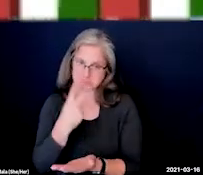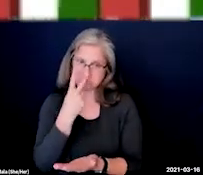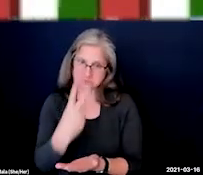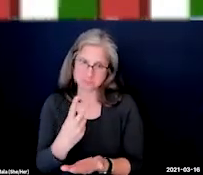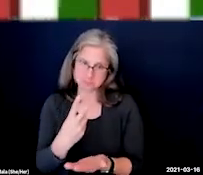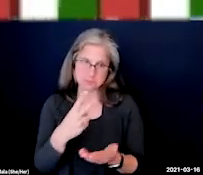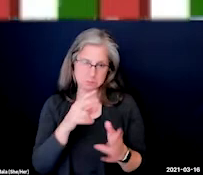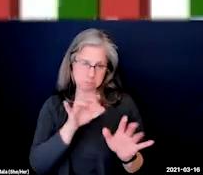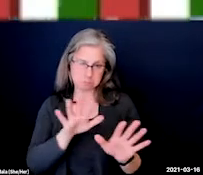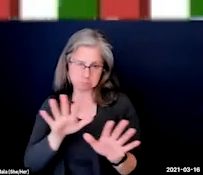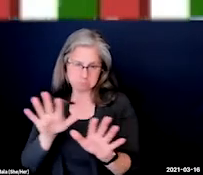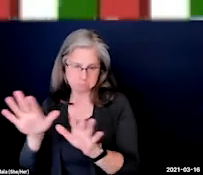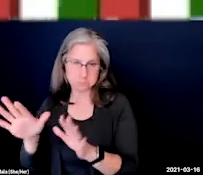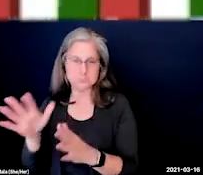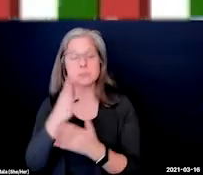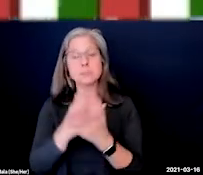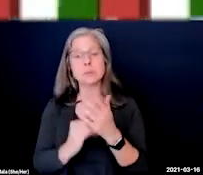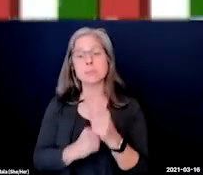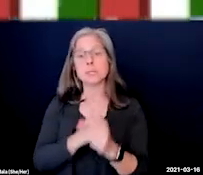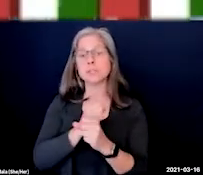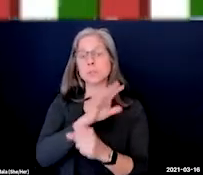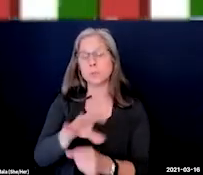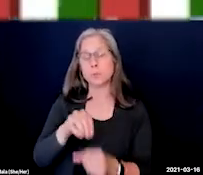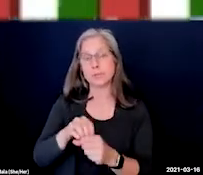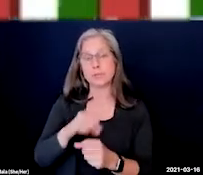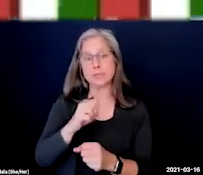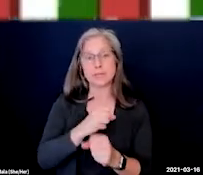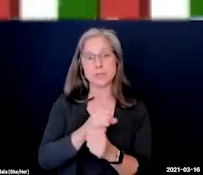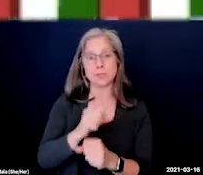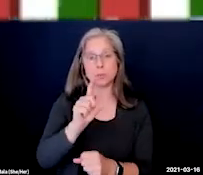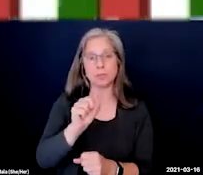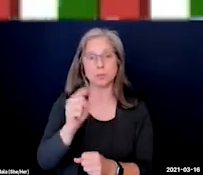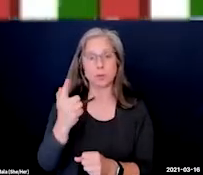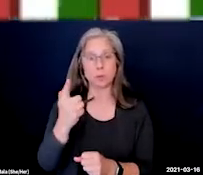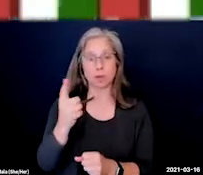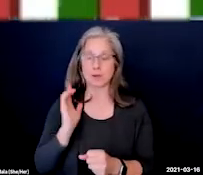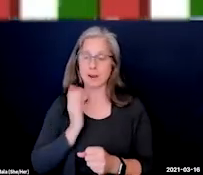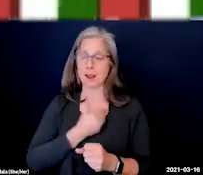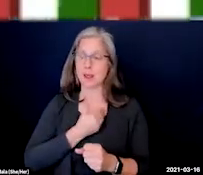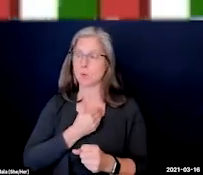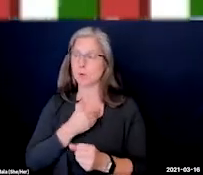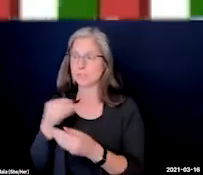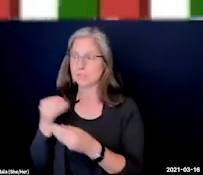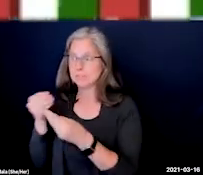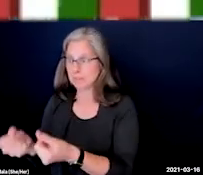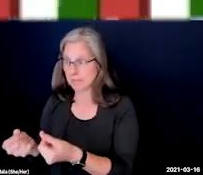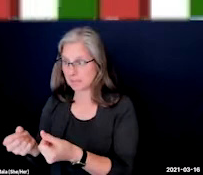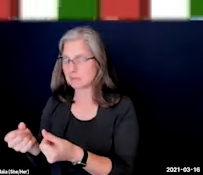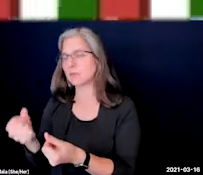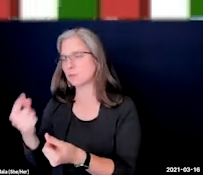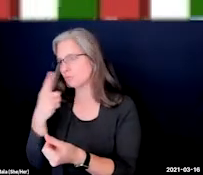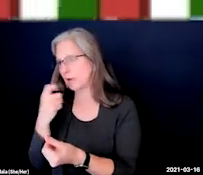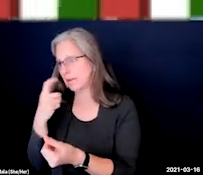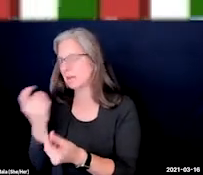some years, including 2021, our red bars exceed our green bars.